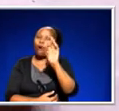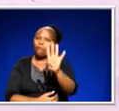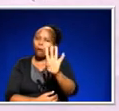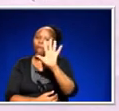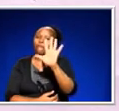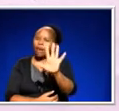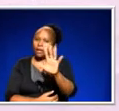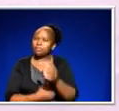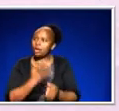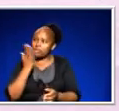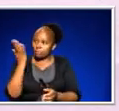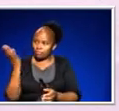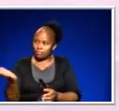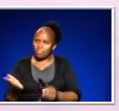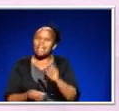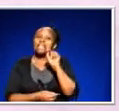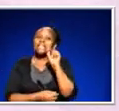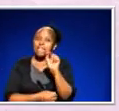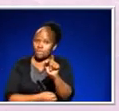3.45. This is a decimal.